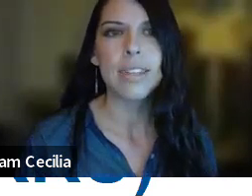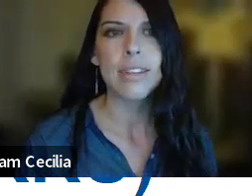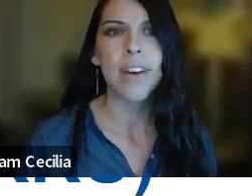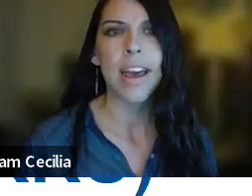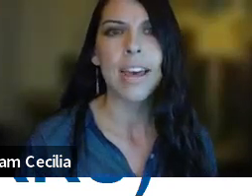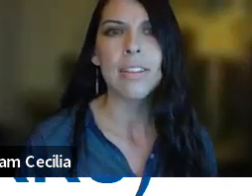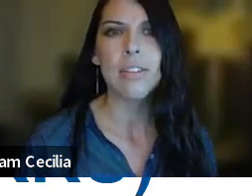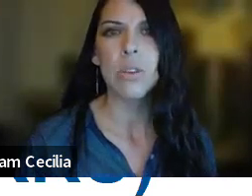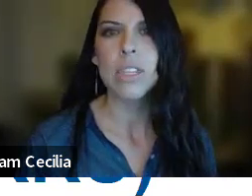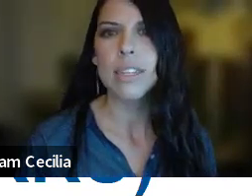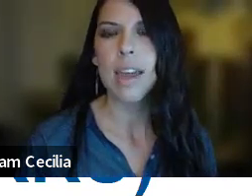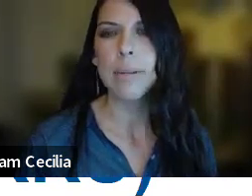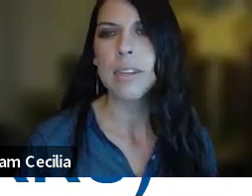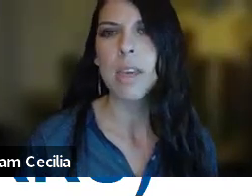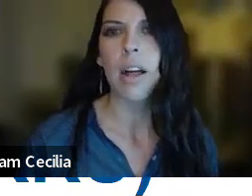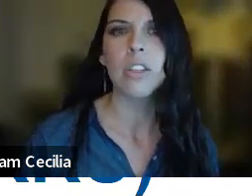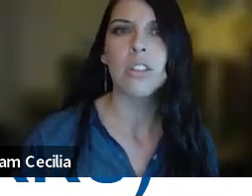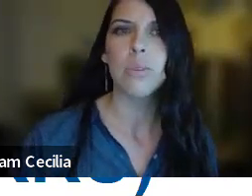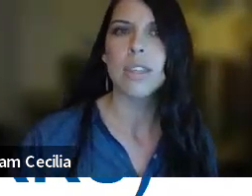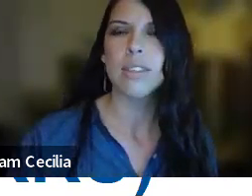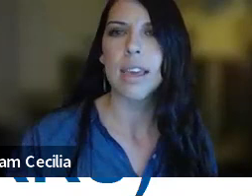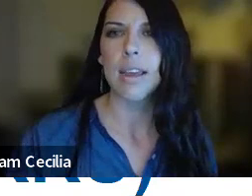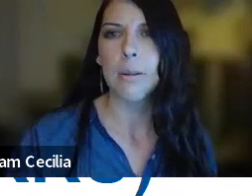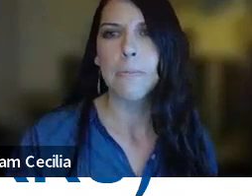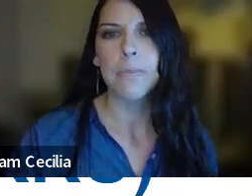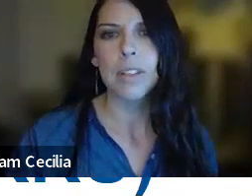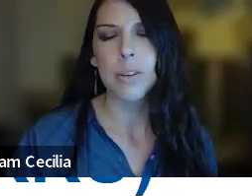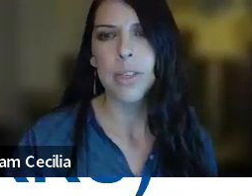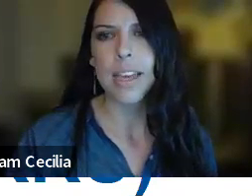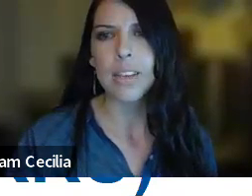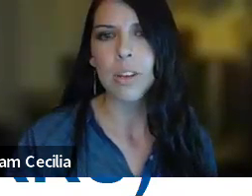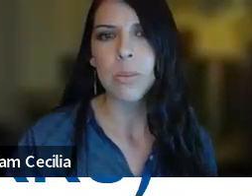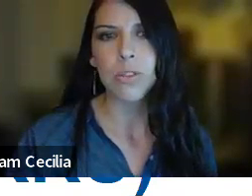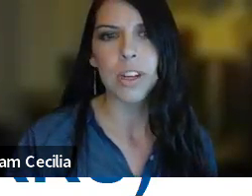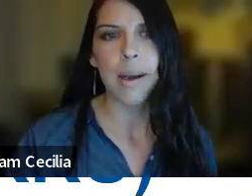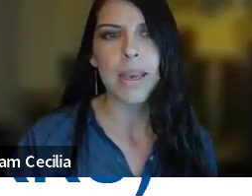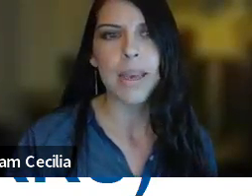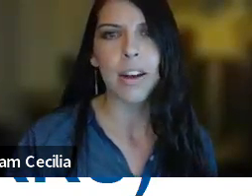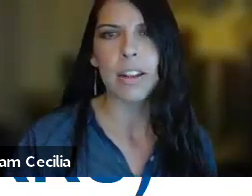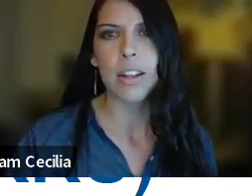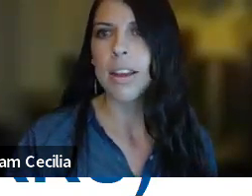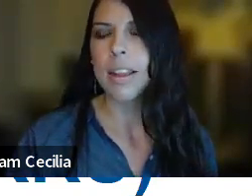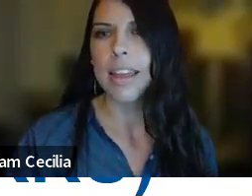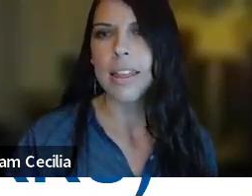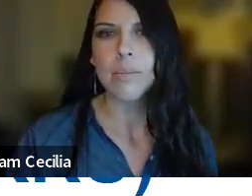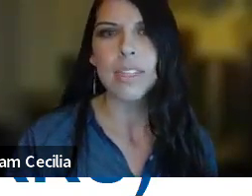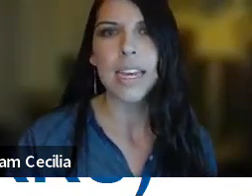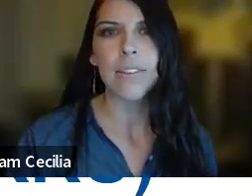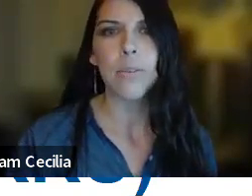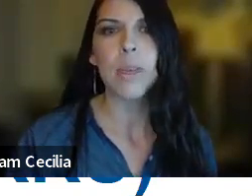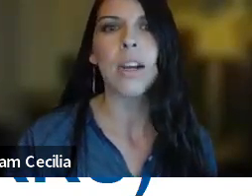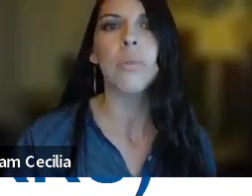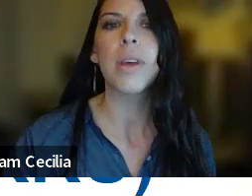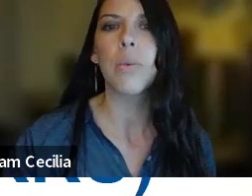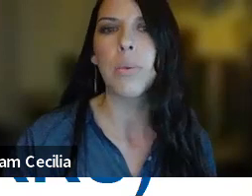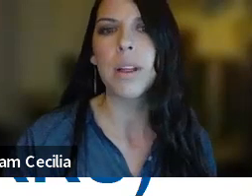as Niti Vyas, who is an epidemiologist with the state. So thank you so much for coming, and I'll let them take it